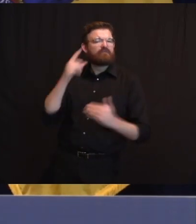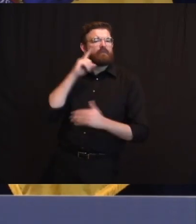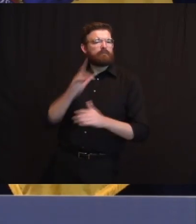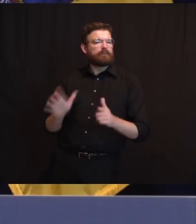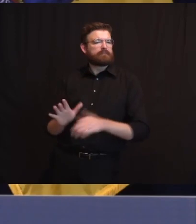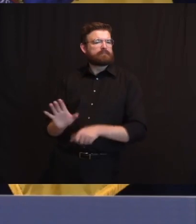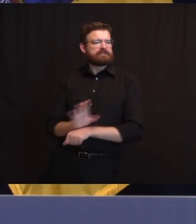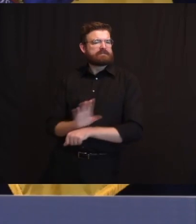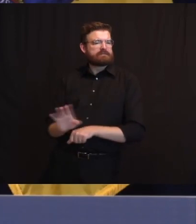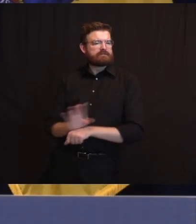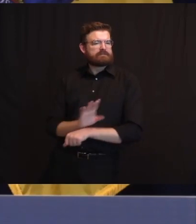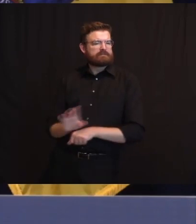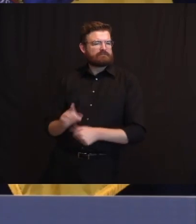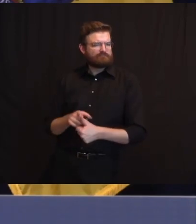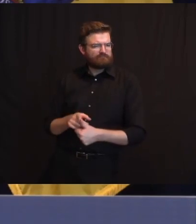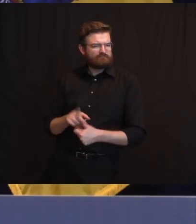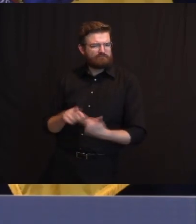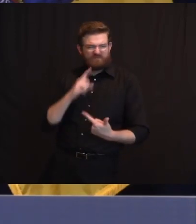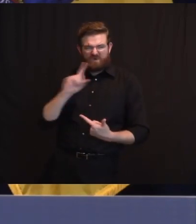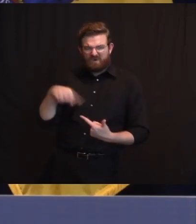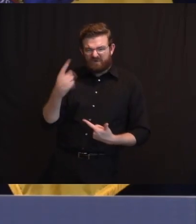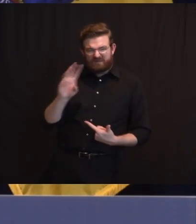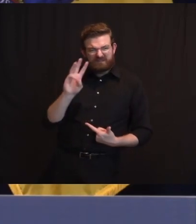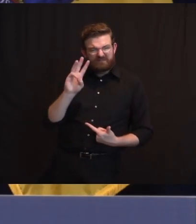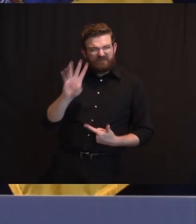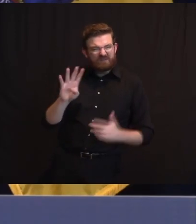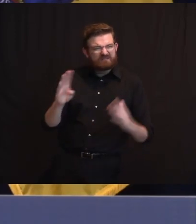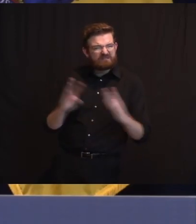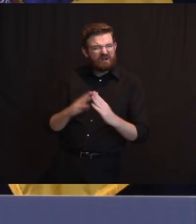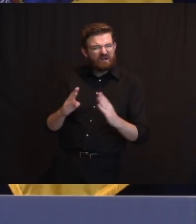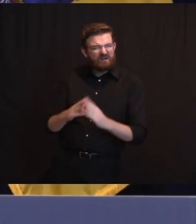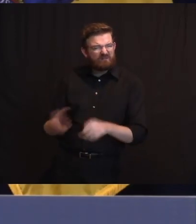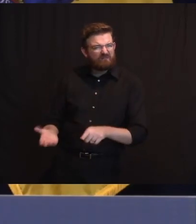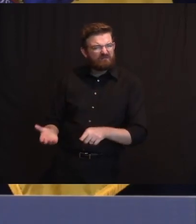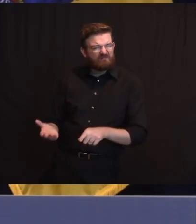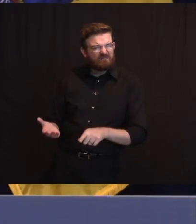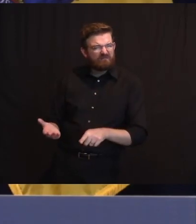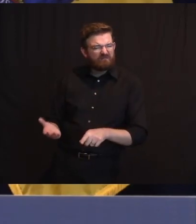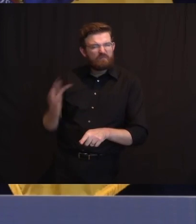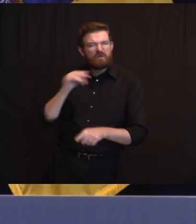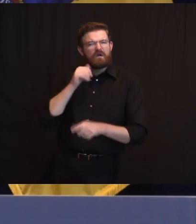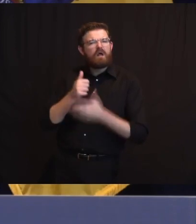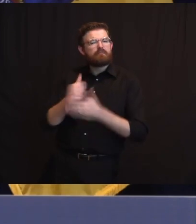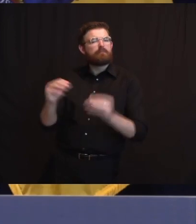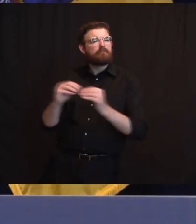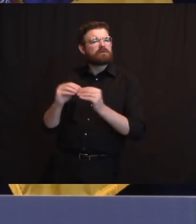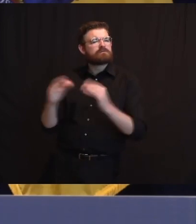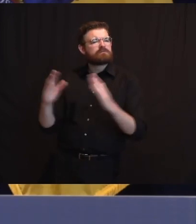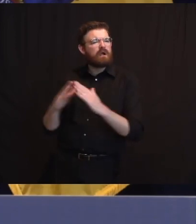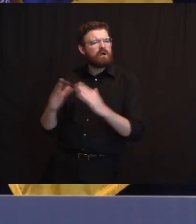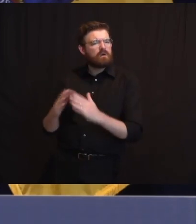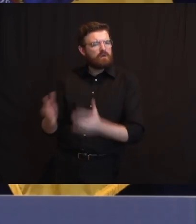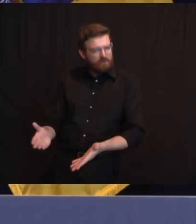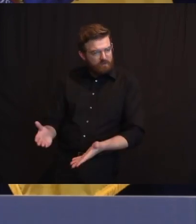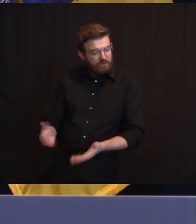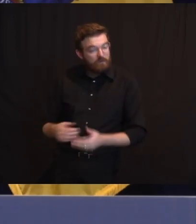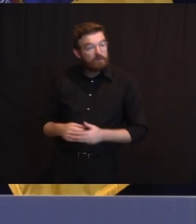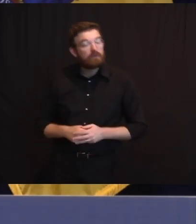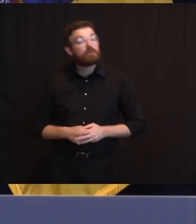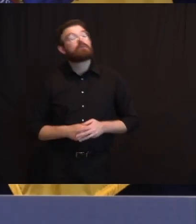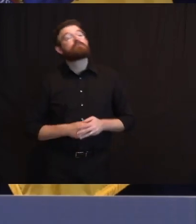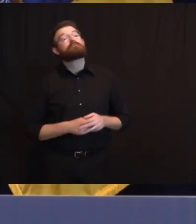that apparent delay in using the federal money? Thanks. Thank you. How many, if I gave you the